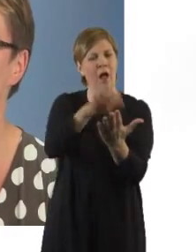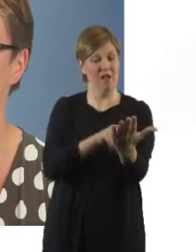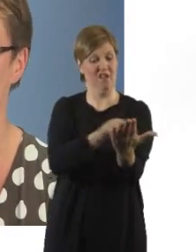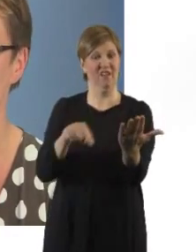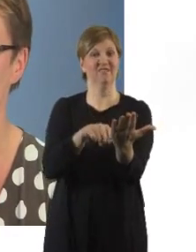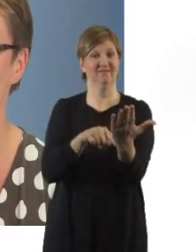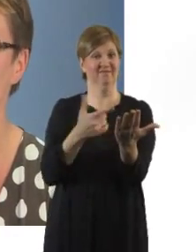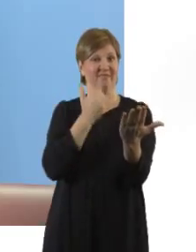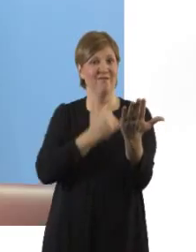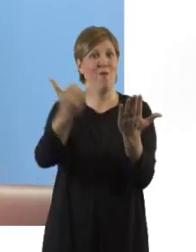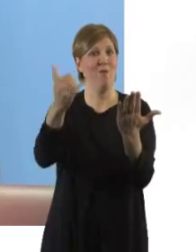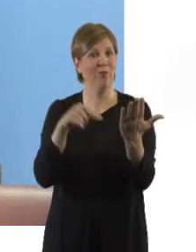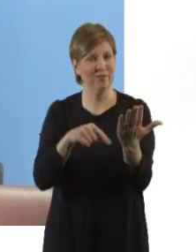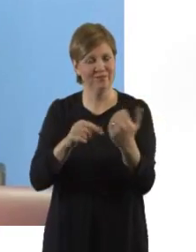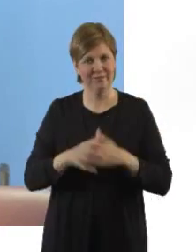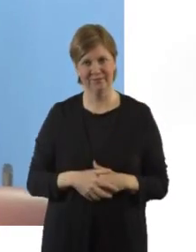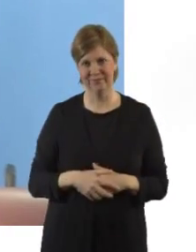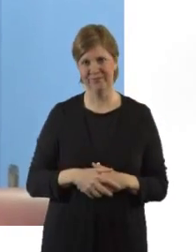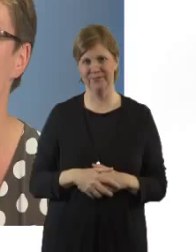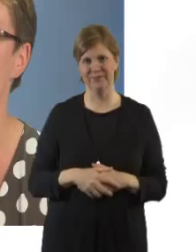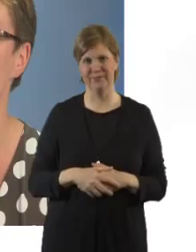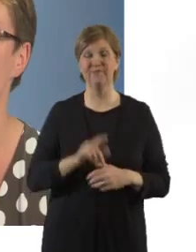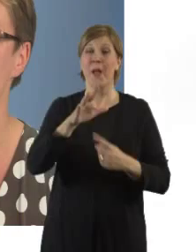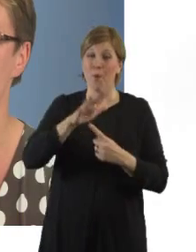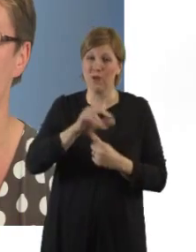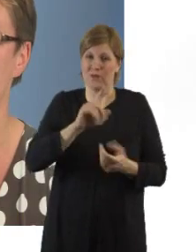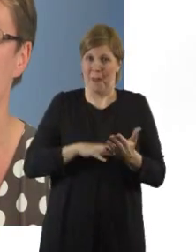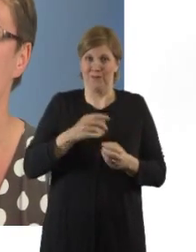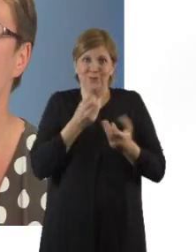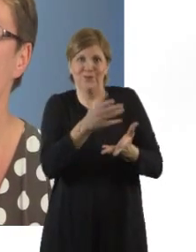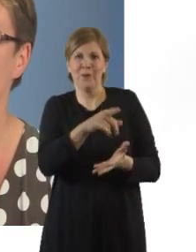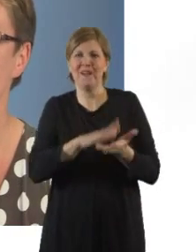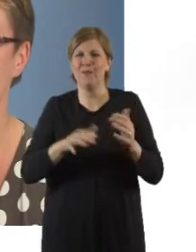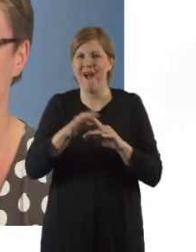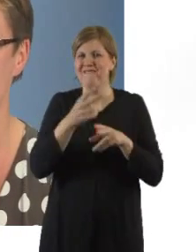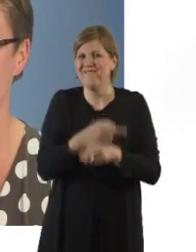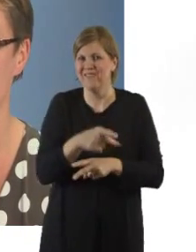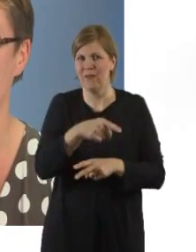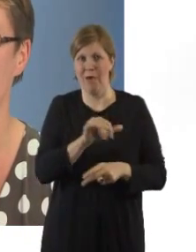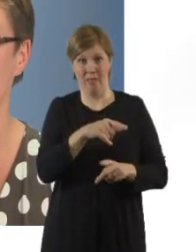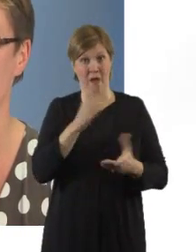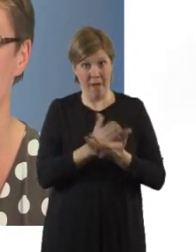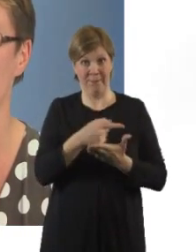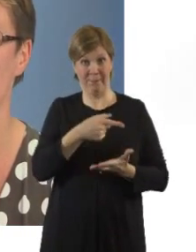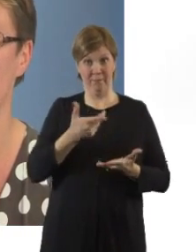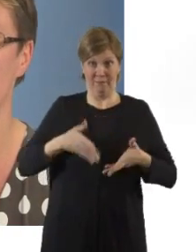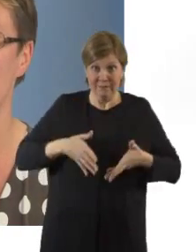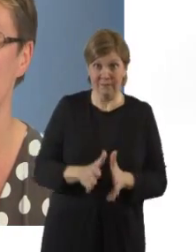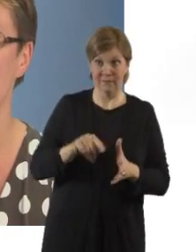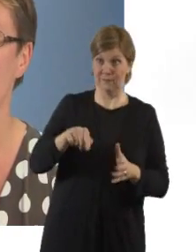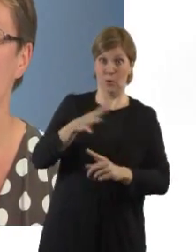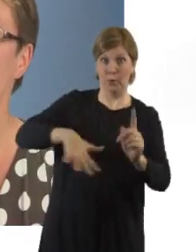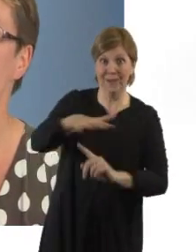and speak with a midwife. The number can be found in the front of the handheld records, and it's a good idea for Mum to have this number on her